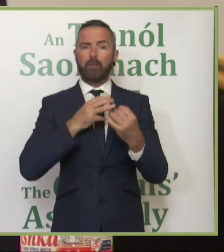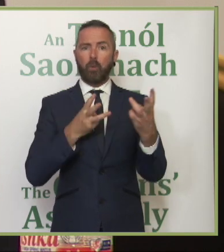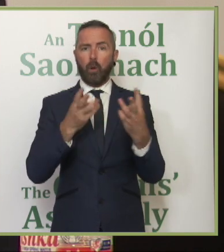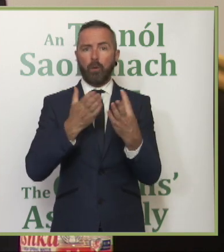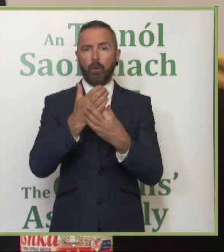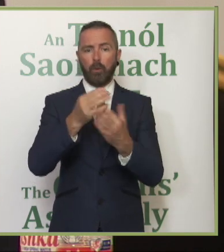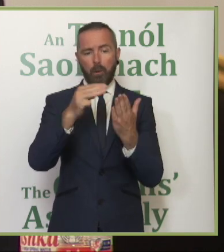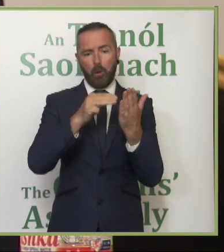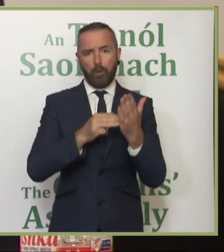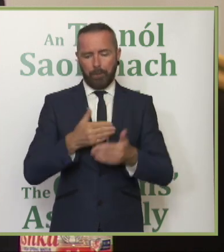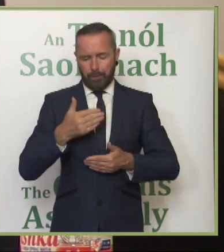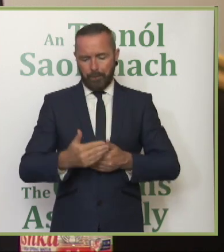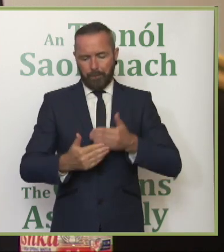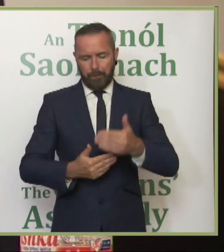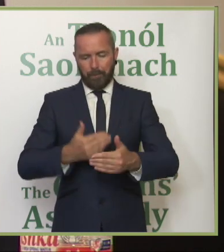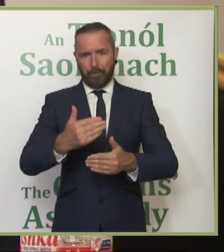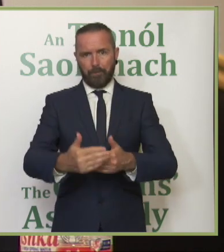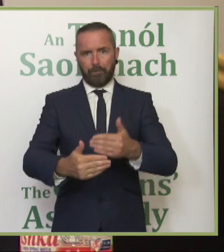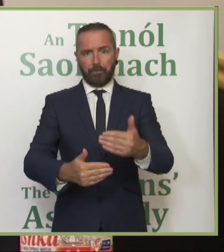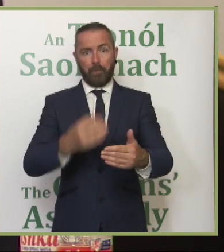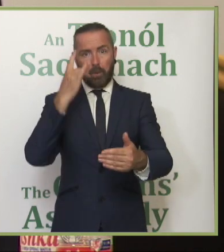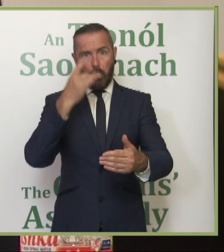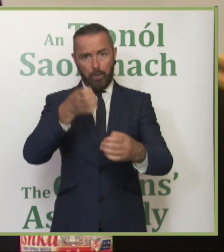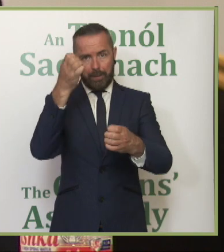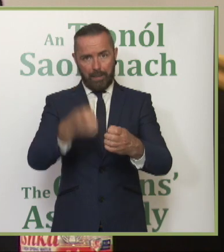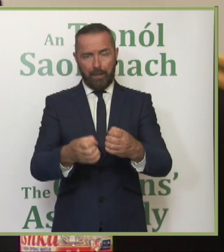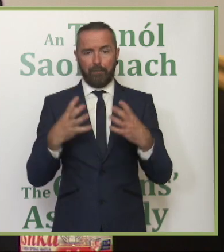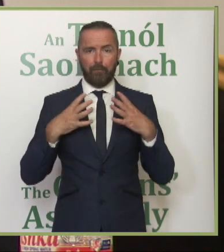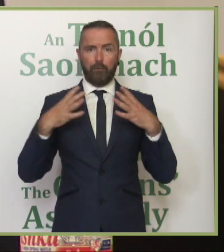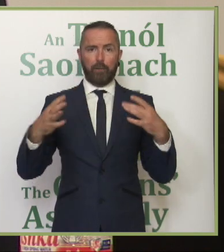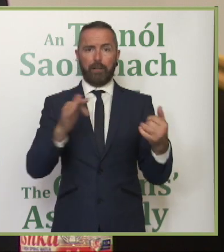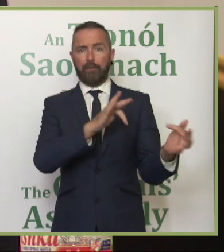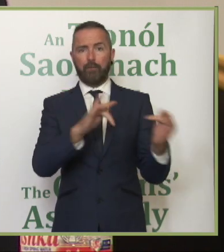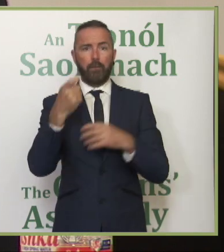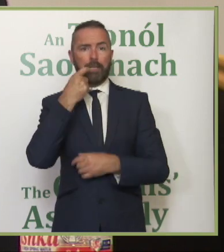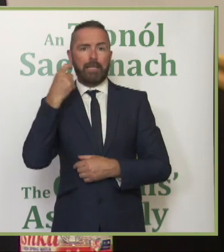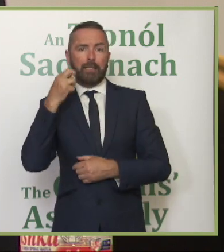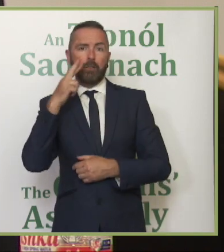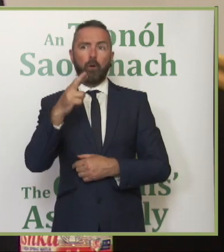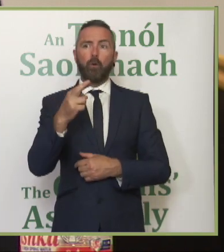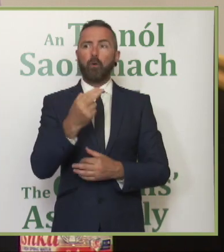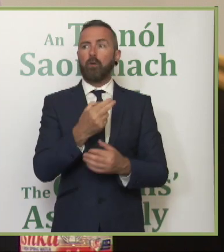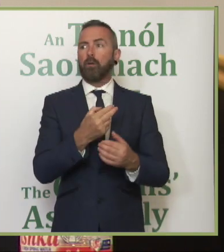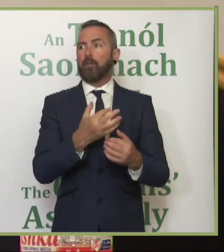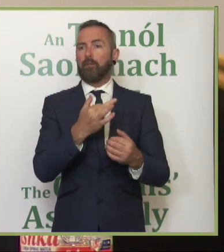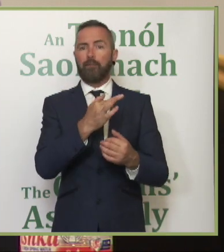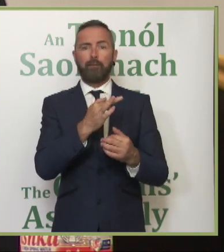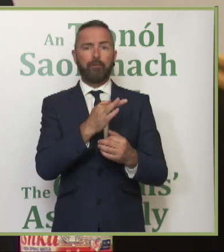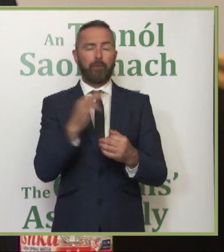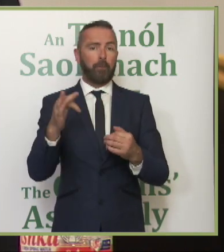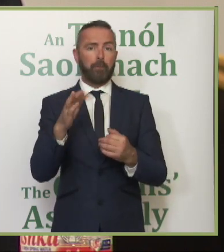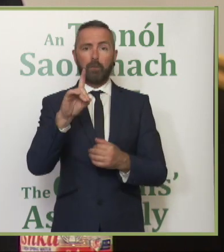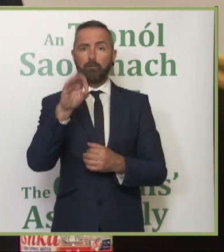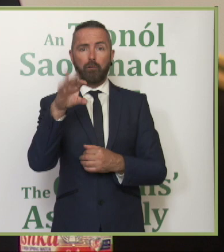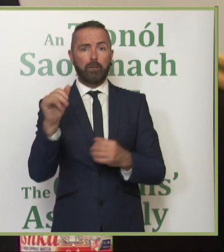programme and come out the other end, hopefully free of, many of them free of drugs completely, but